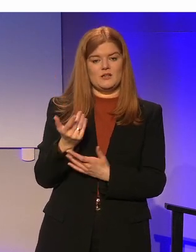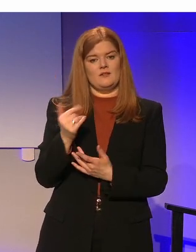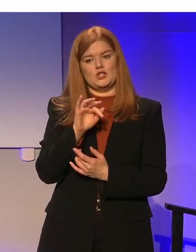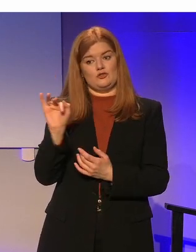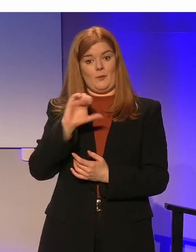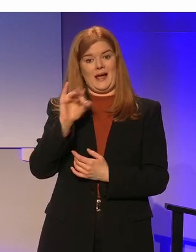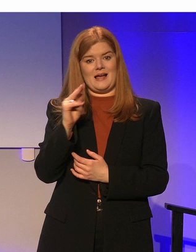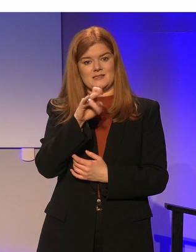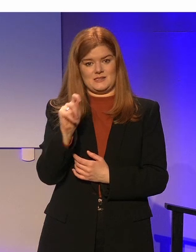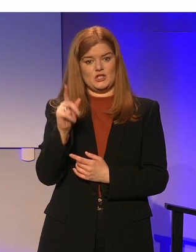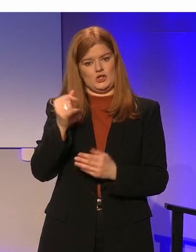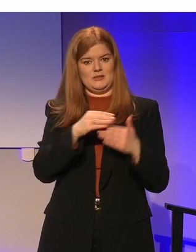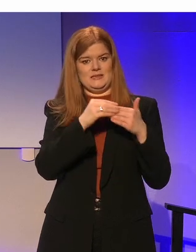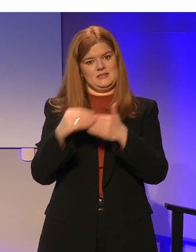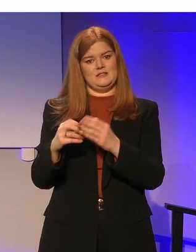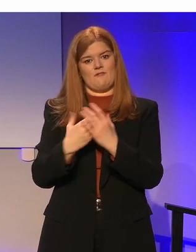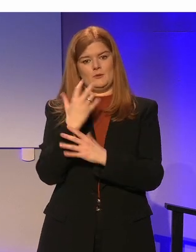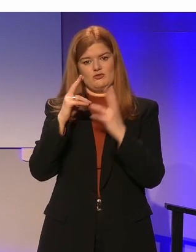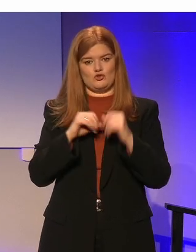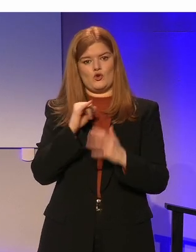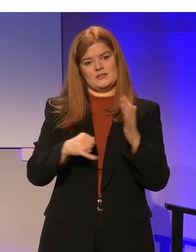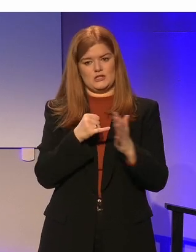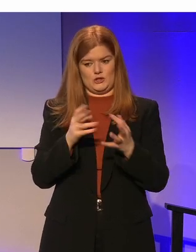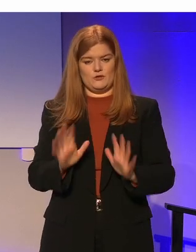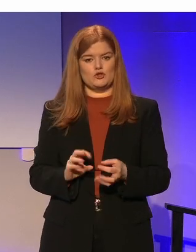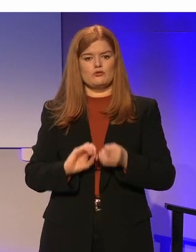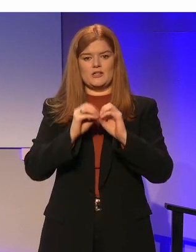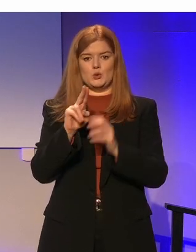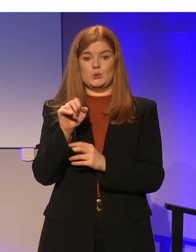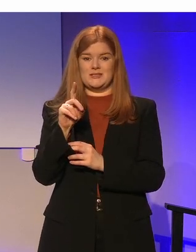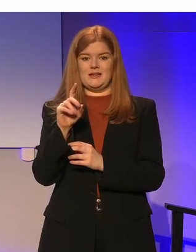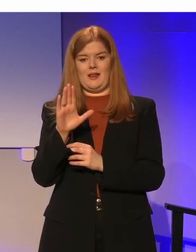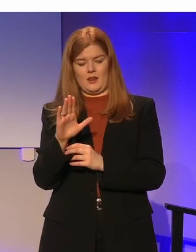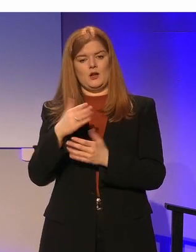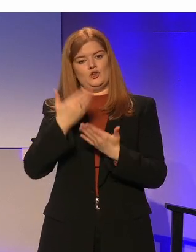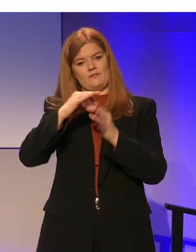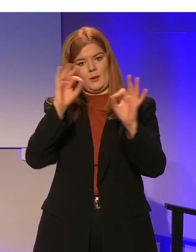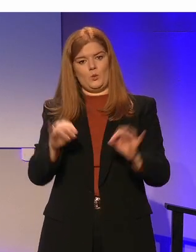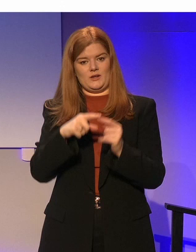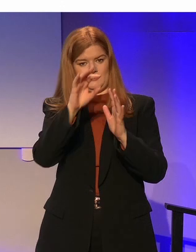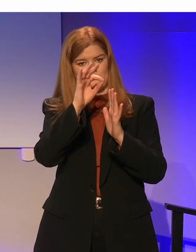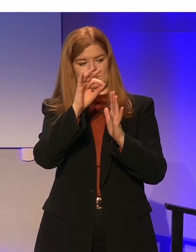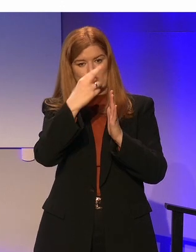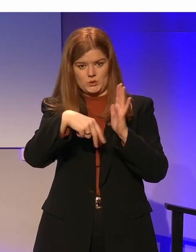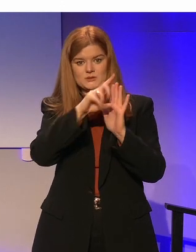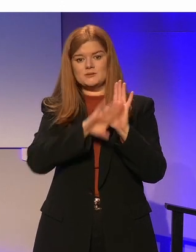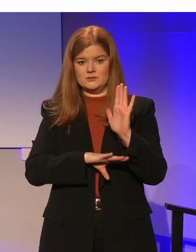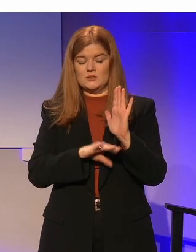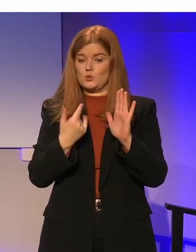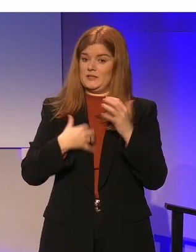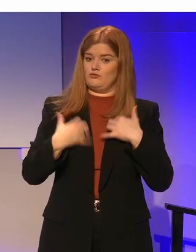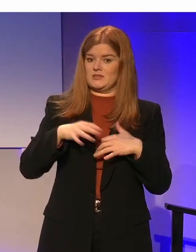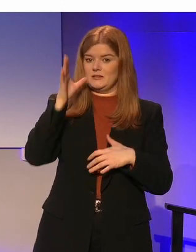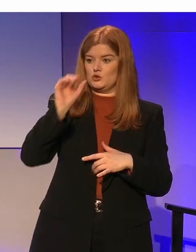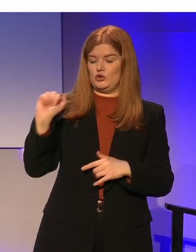leading educational development and research organisation that created the UDL learning framework and guidelines. And it'll be fascinating